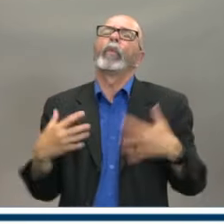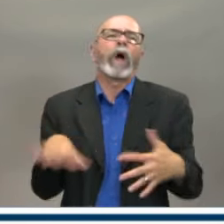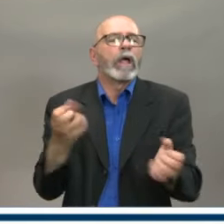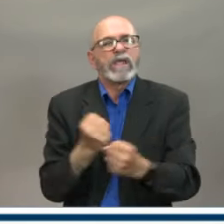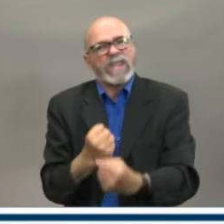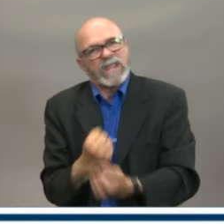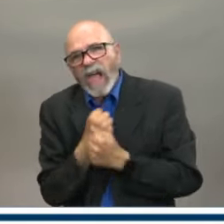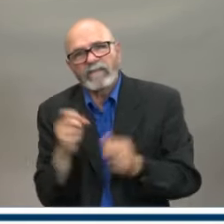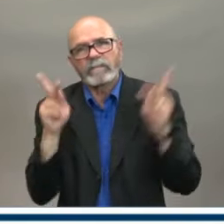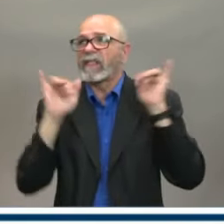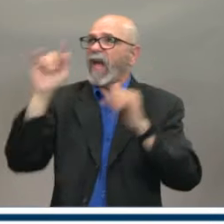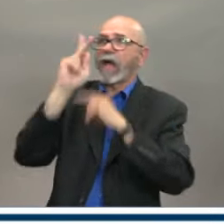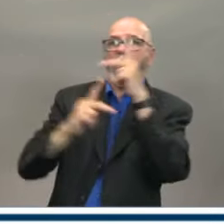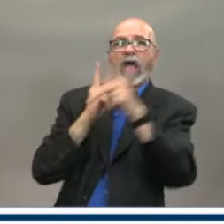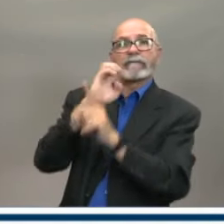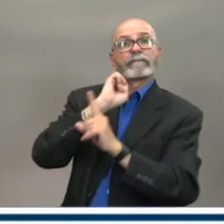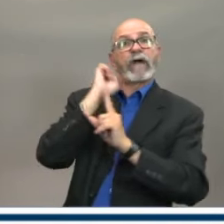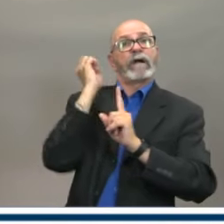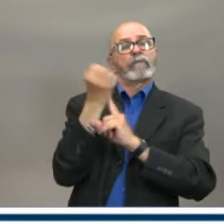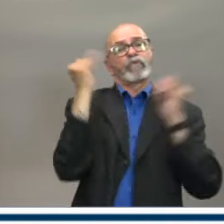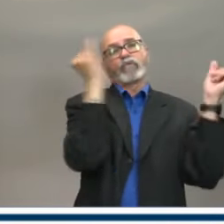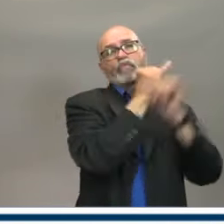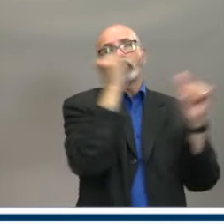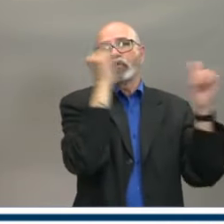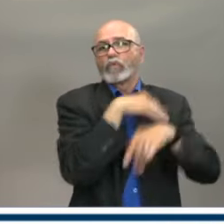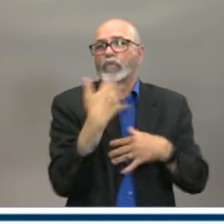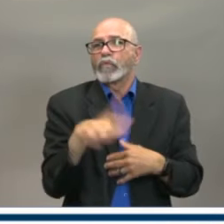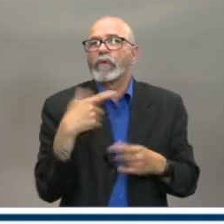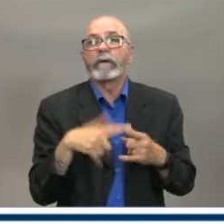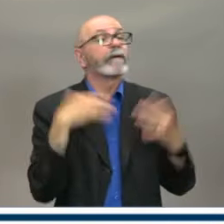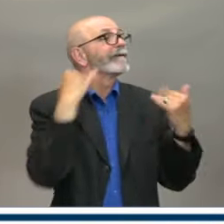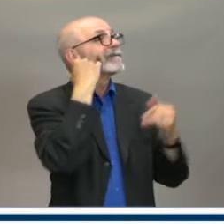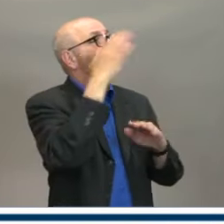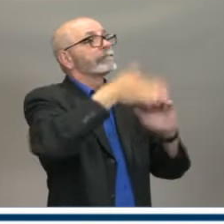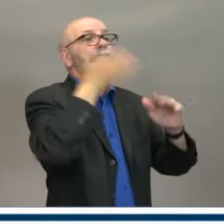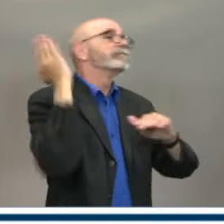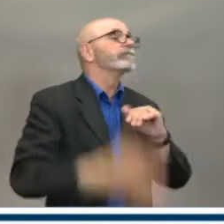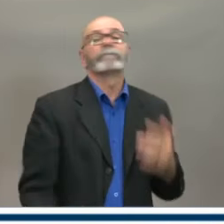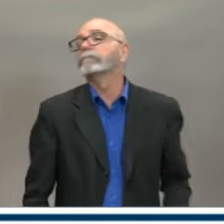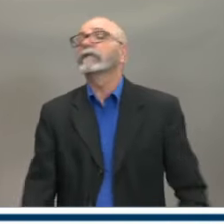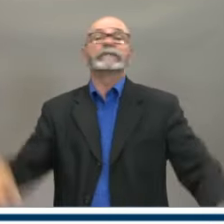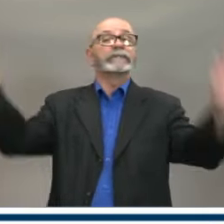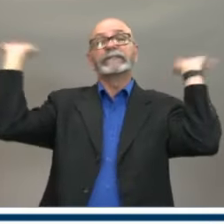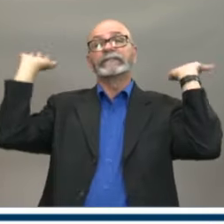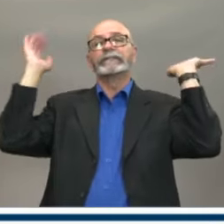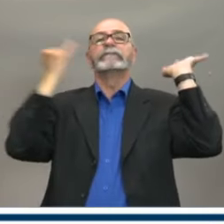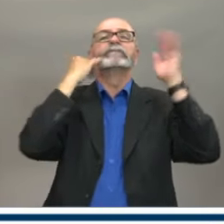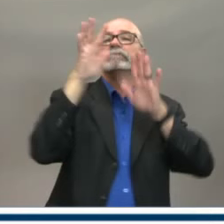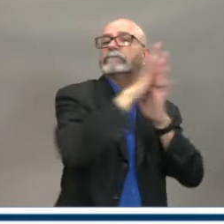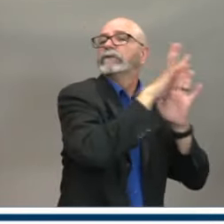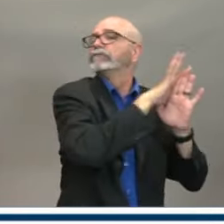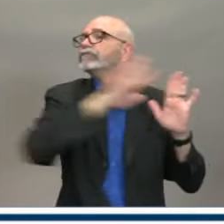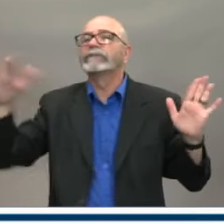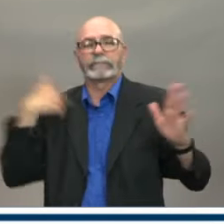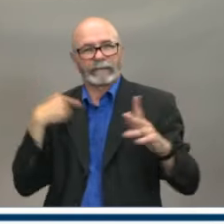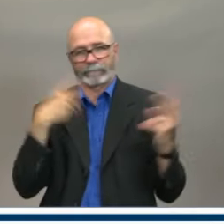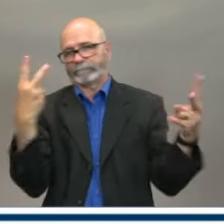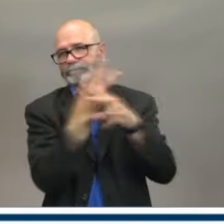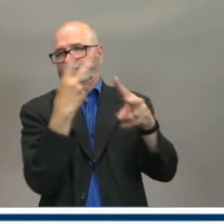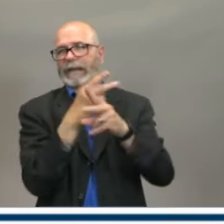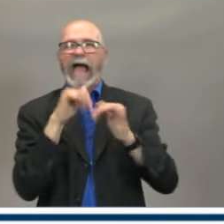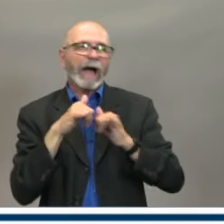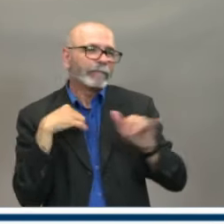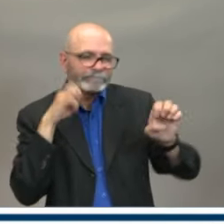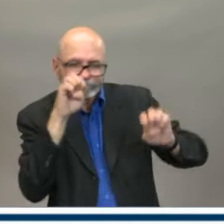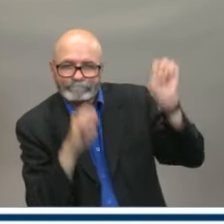as this is all over, when we see across the country, we'll do an assessment on large facilities like that. What